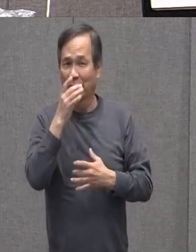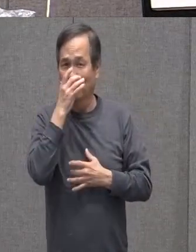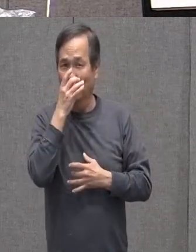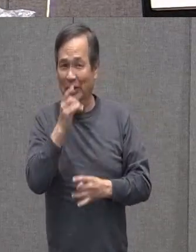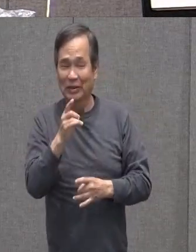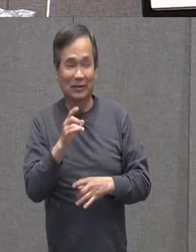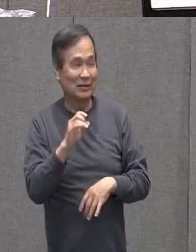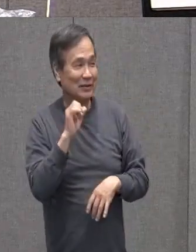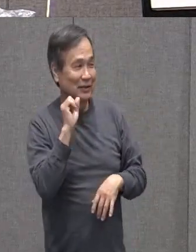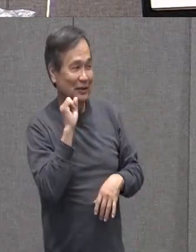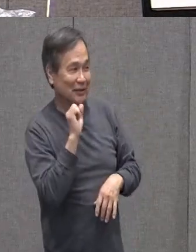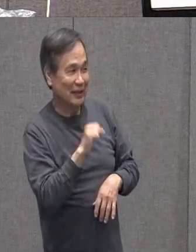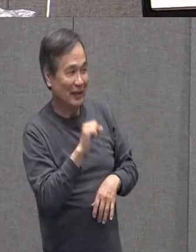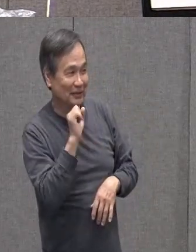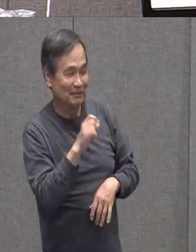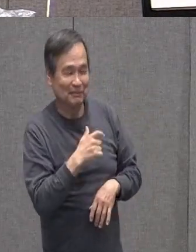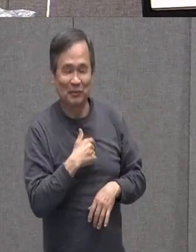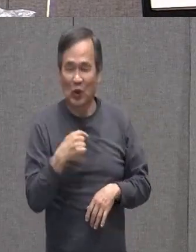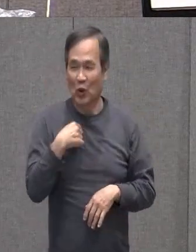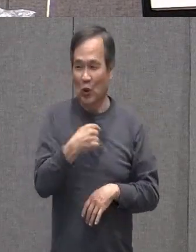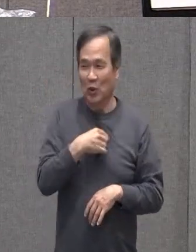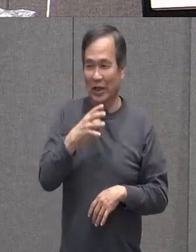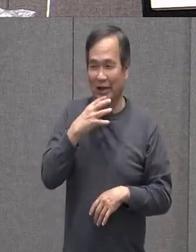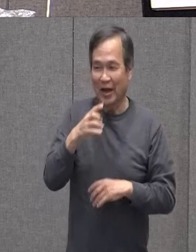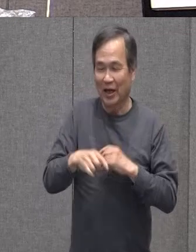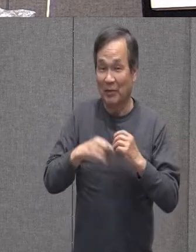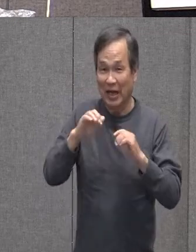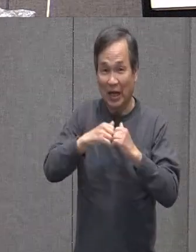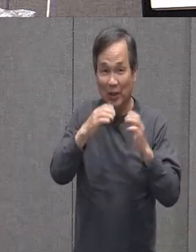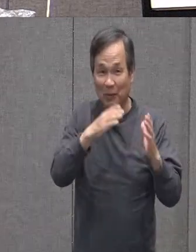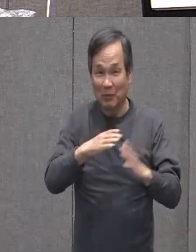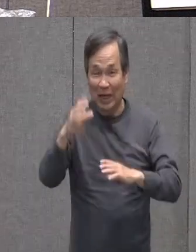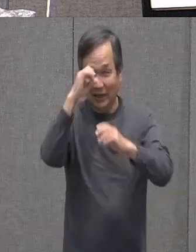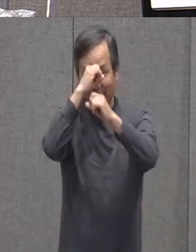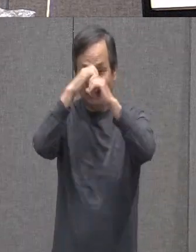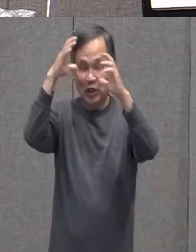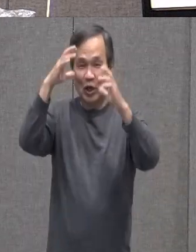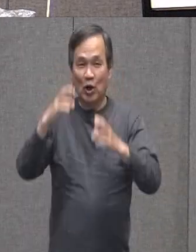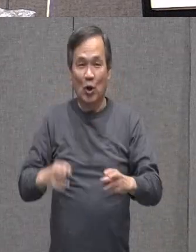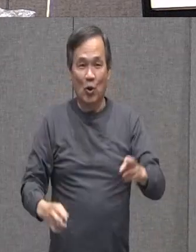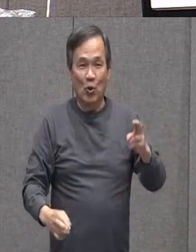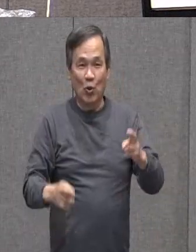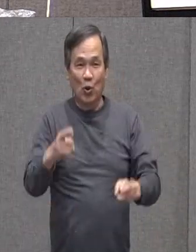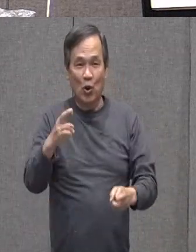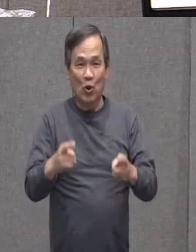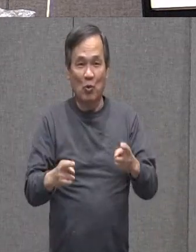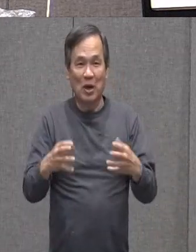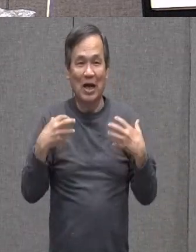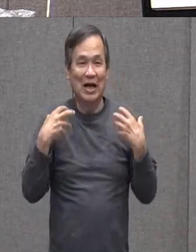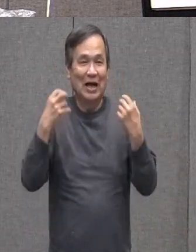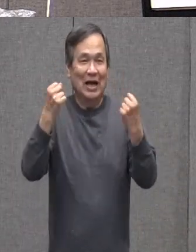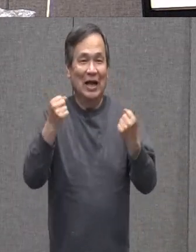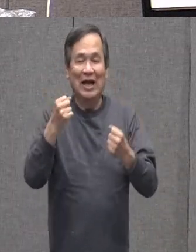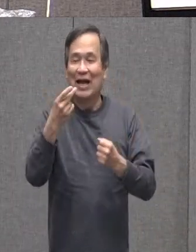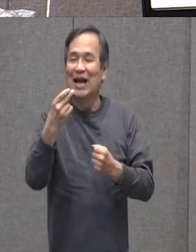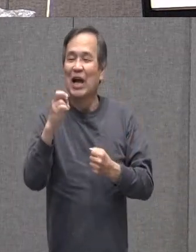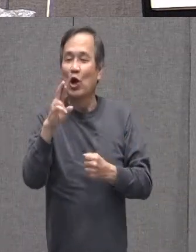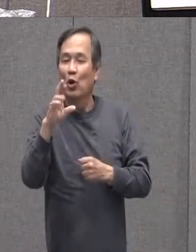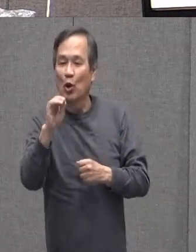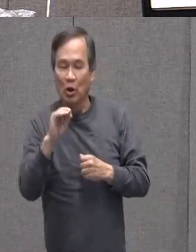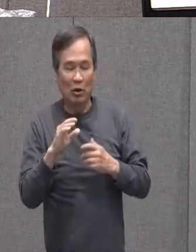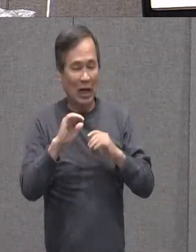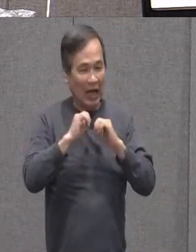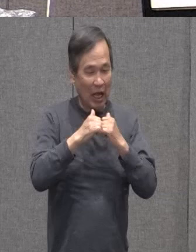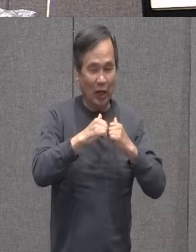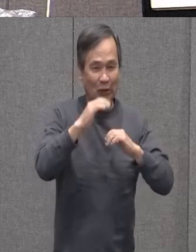am so excited for us to start talking about planning our robot hero and look at some robots as examples so we can learn how to build